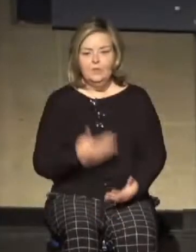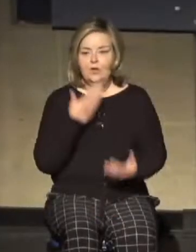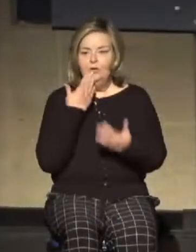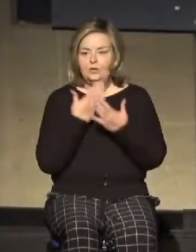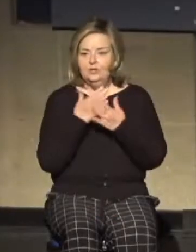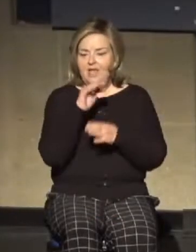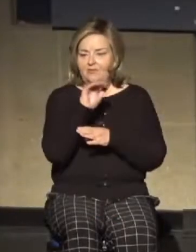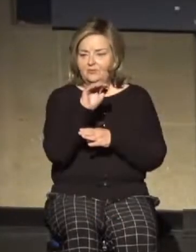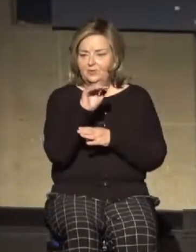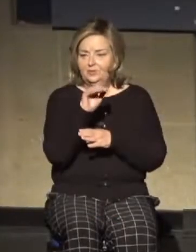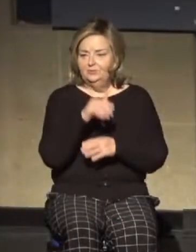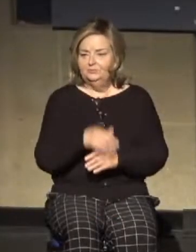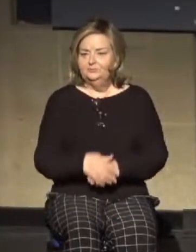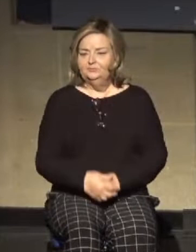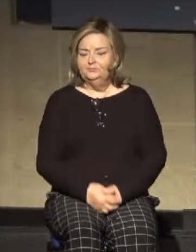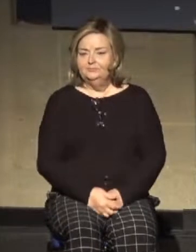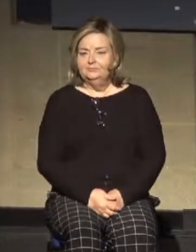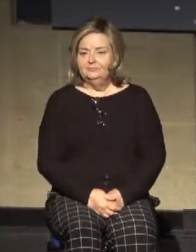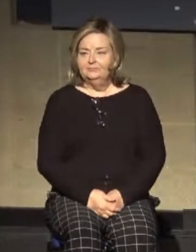Good afternoon.